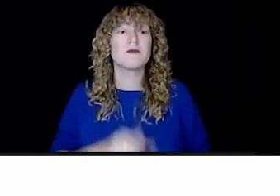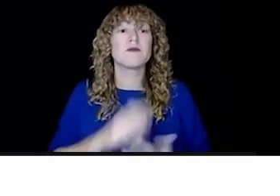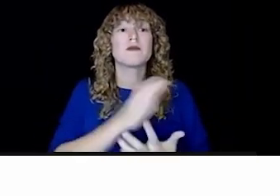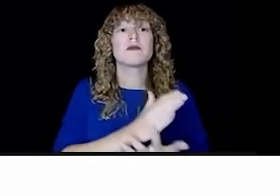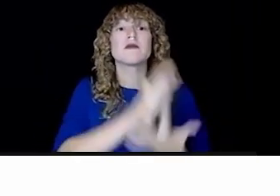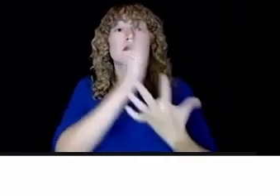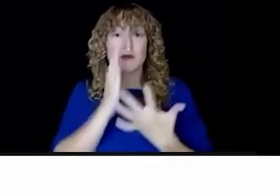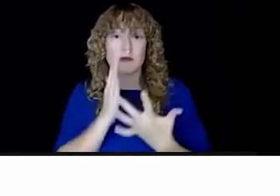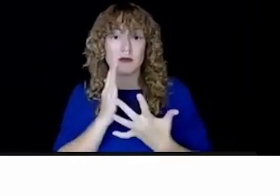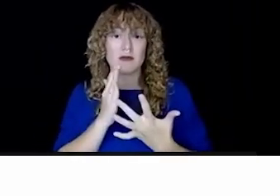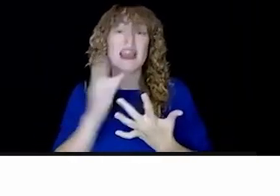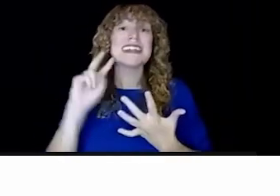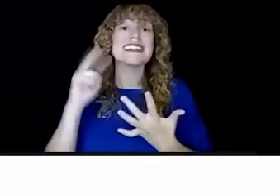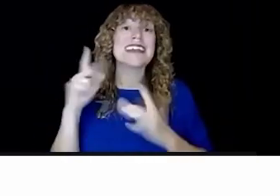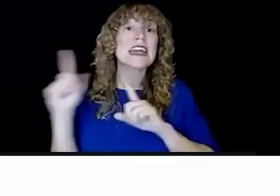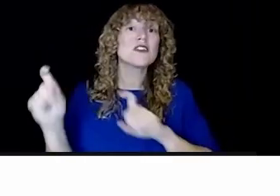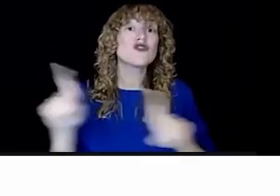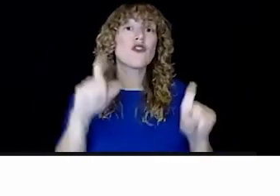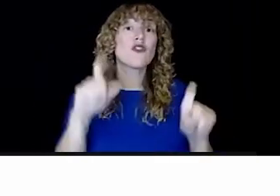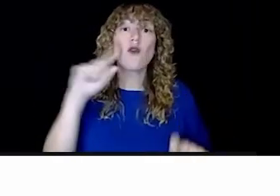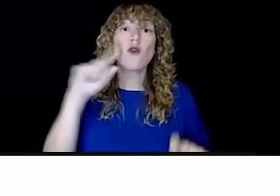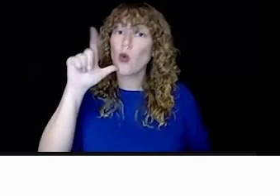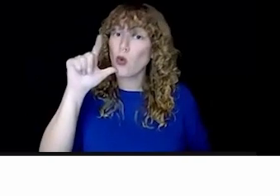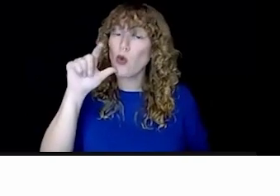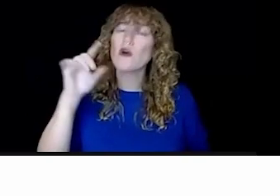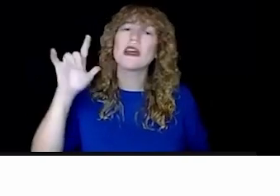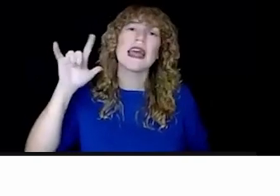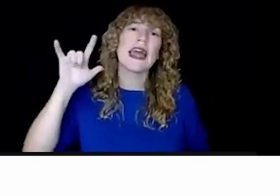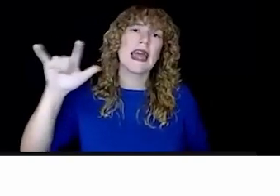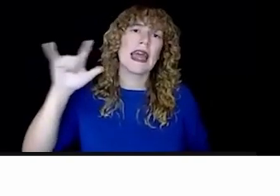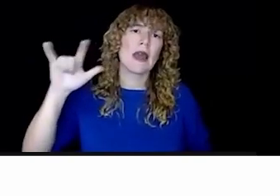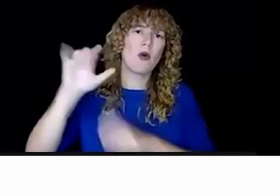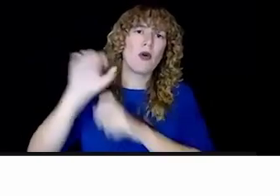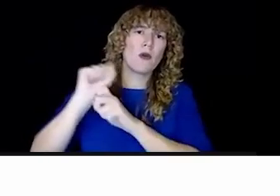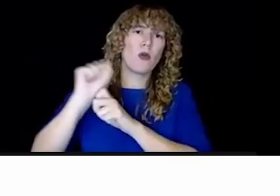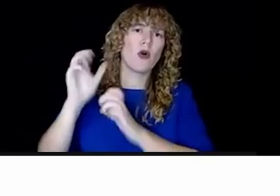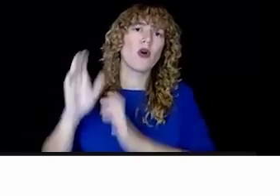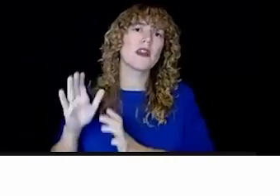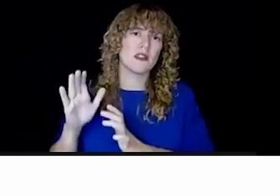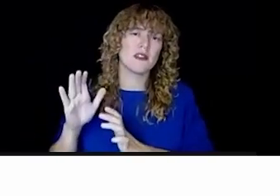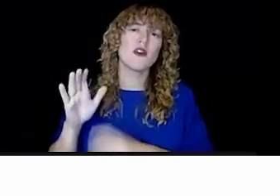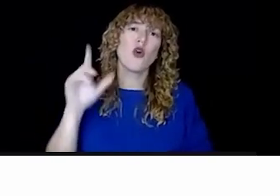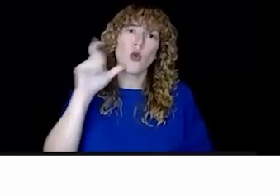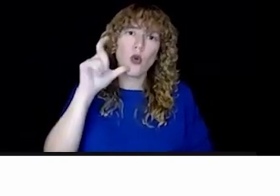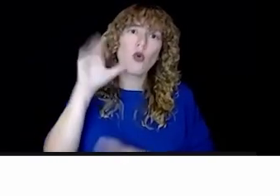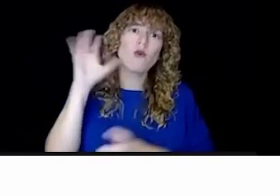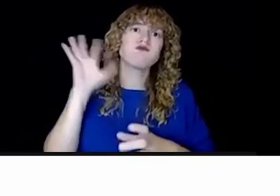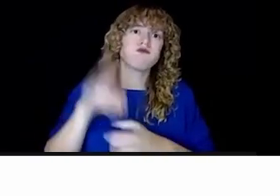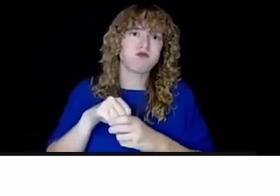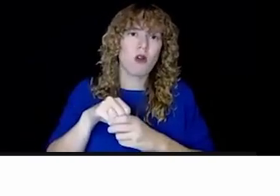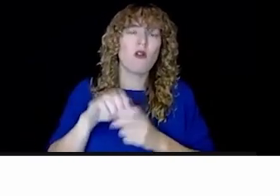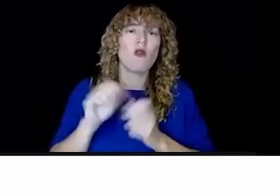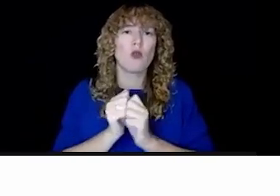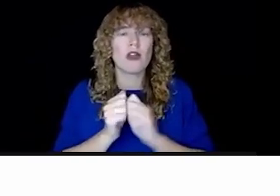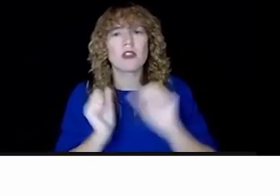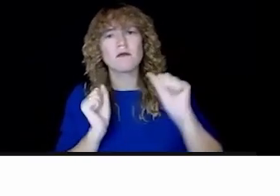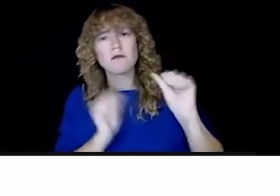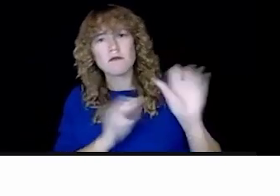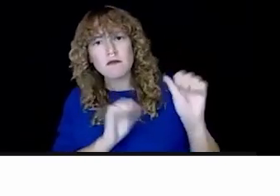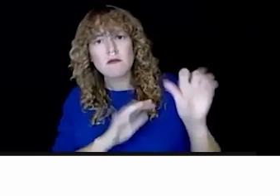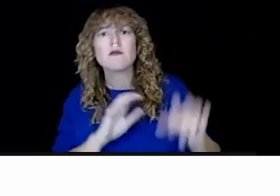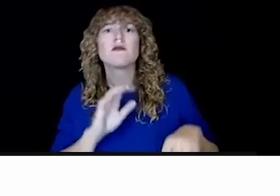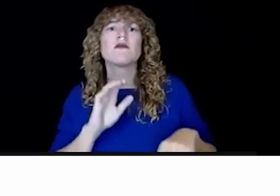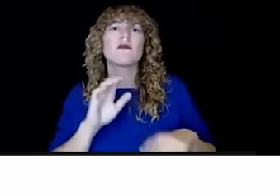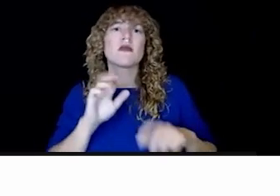Next, of course, we will also have a survey and interviews with employees who are involved in the handling or management of mobility devices.